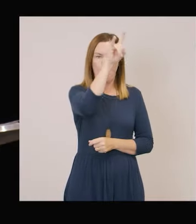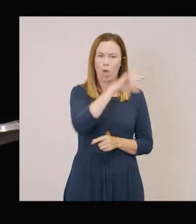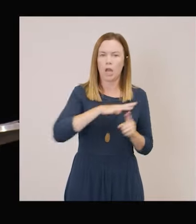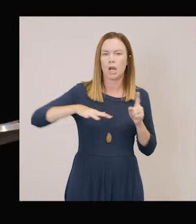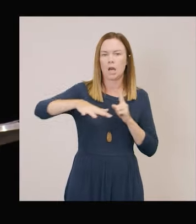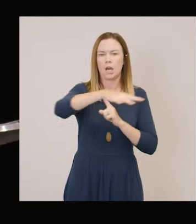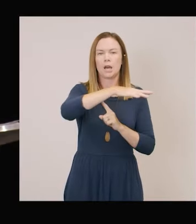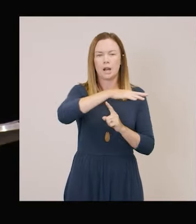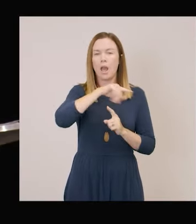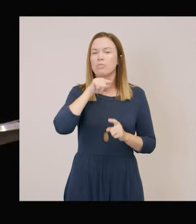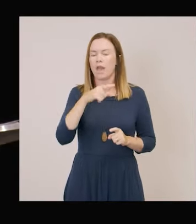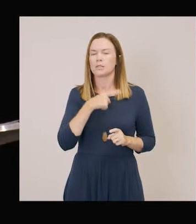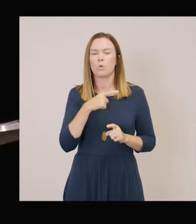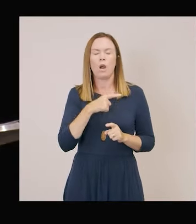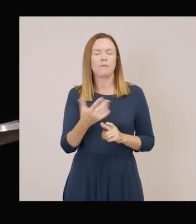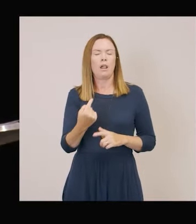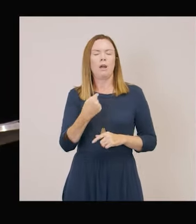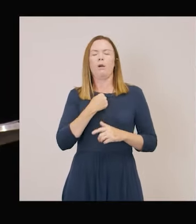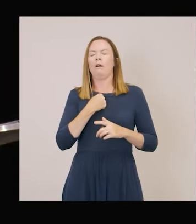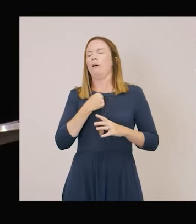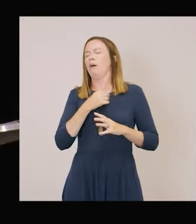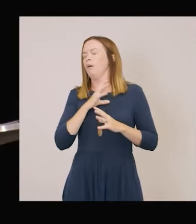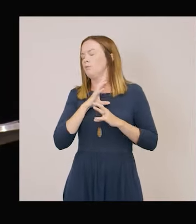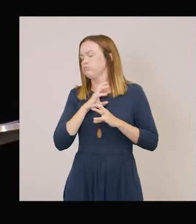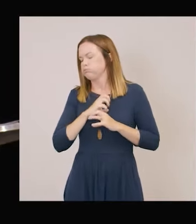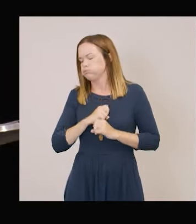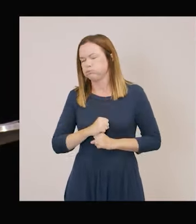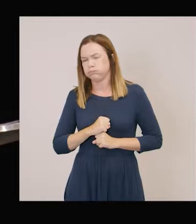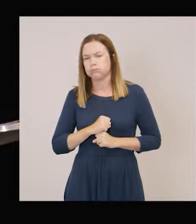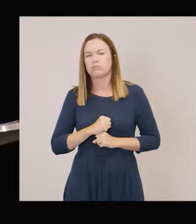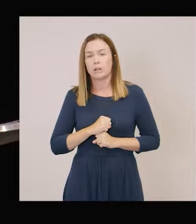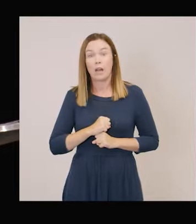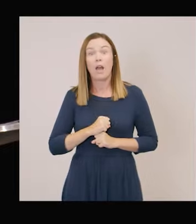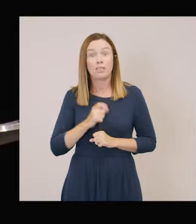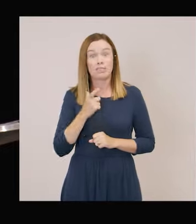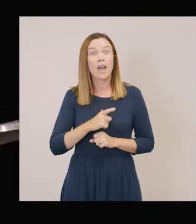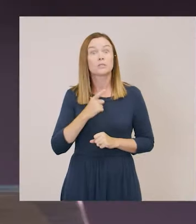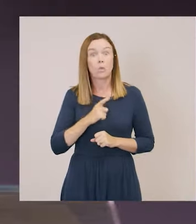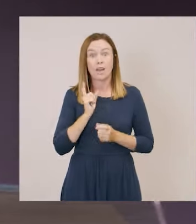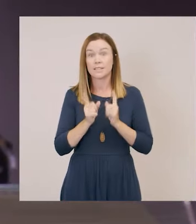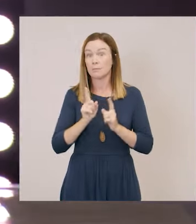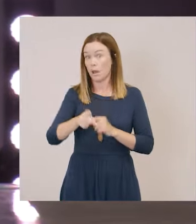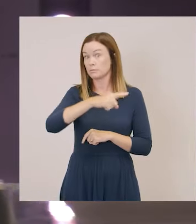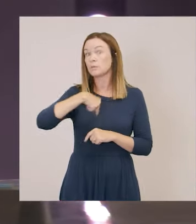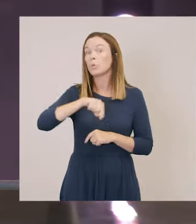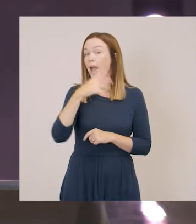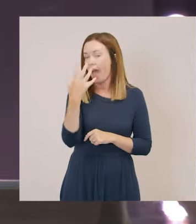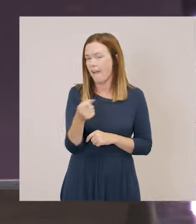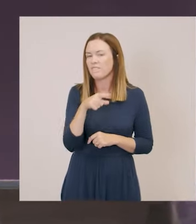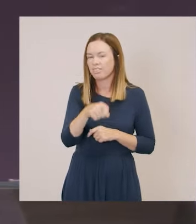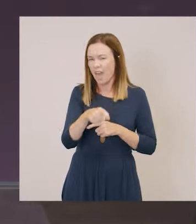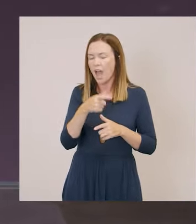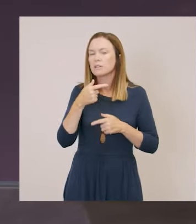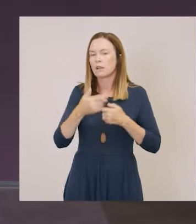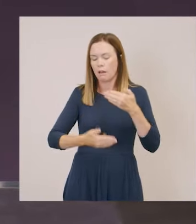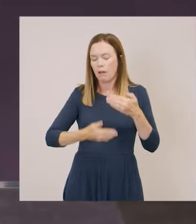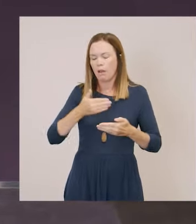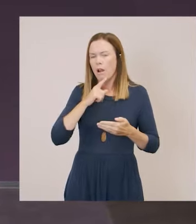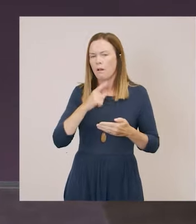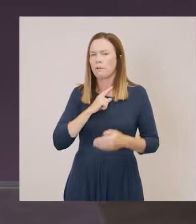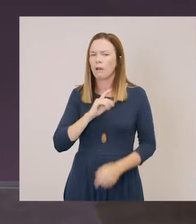And that's why it felt so devastating to Elijah. And that's why we find ourselves sometimes in these patterns where we just feel